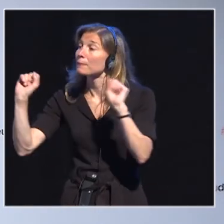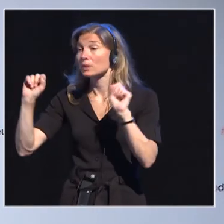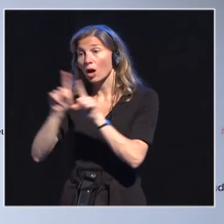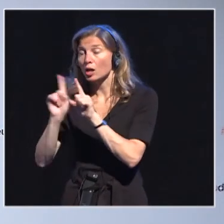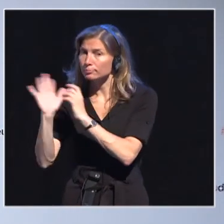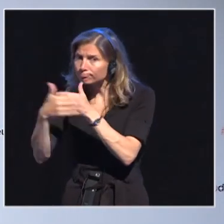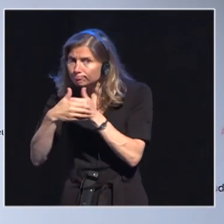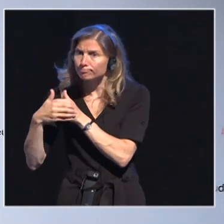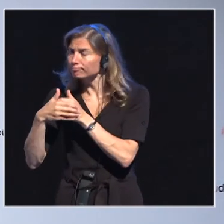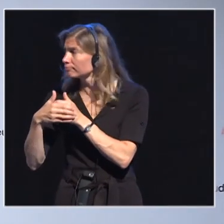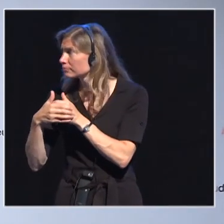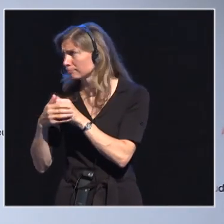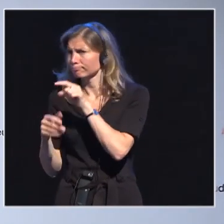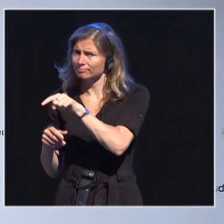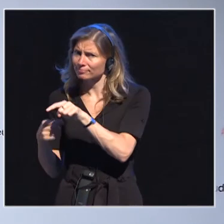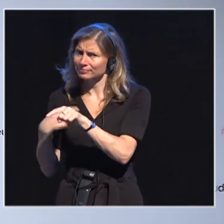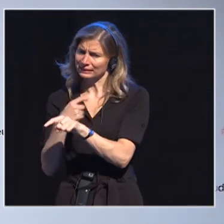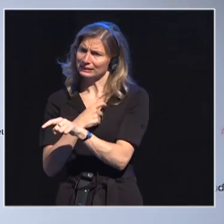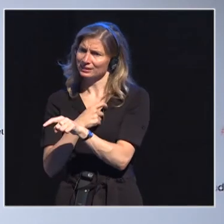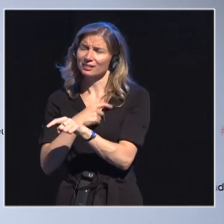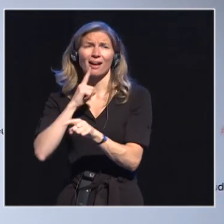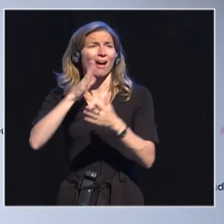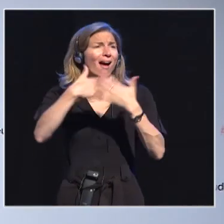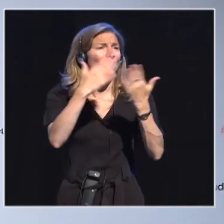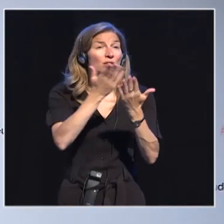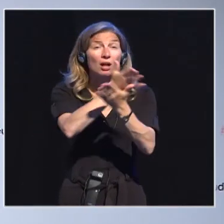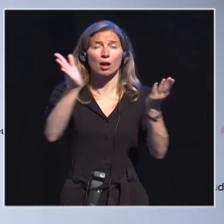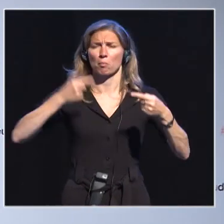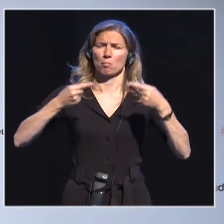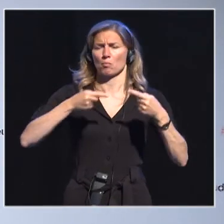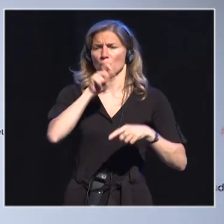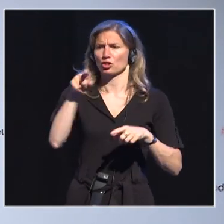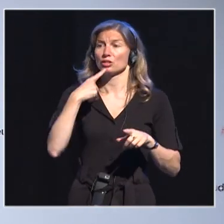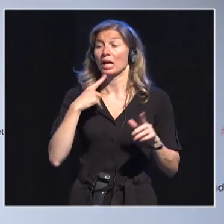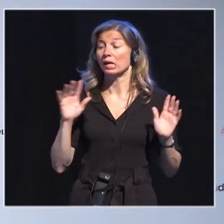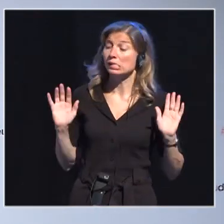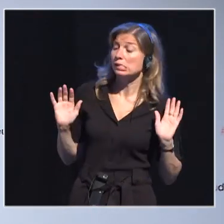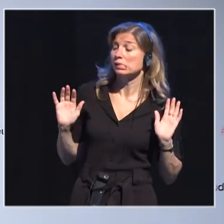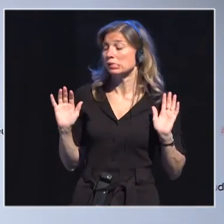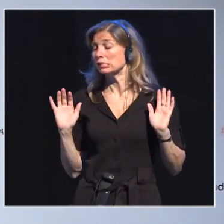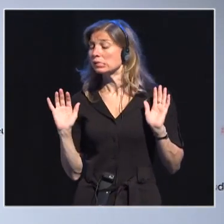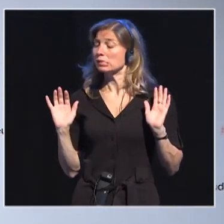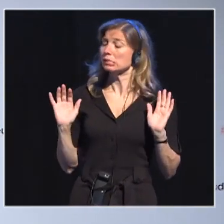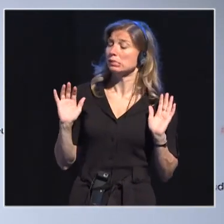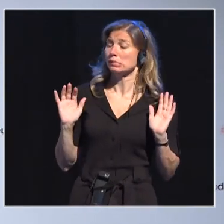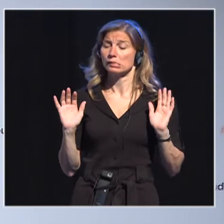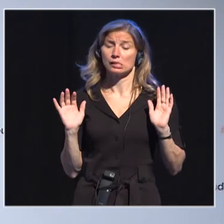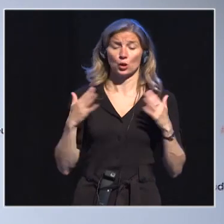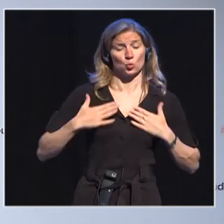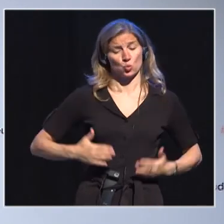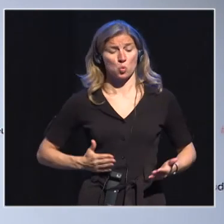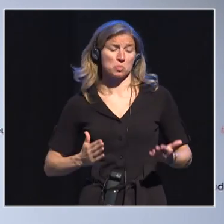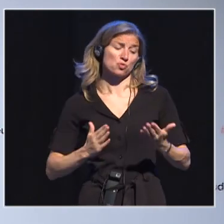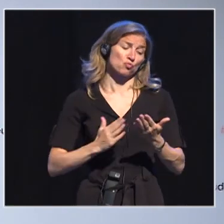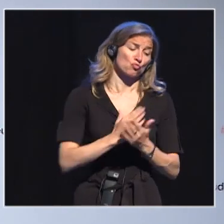I am scared. Every day I hear politicians saying, if we need to break the rules of human rights